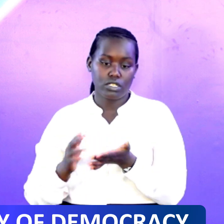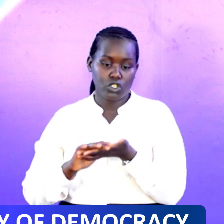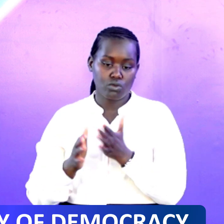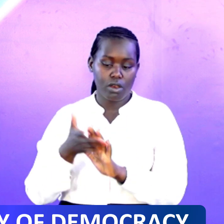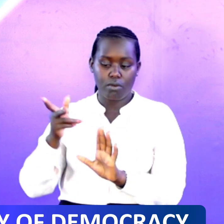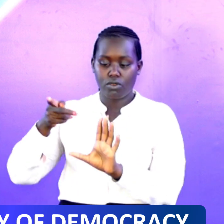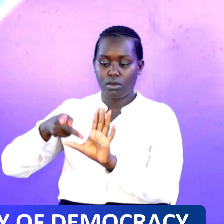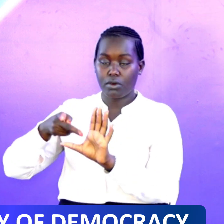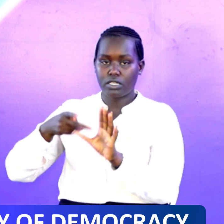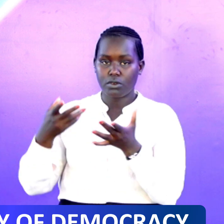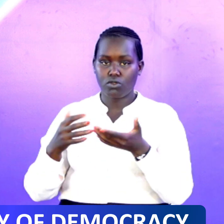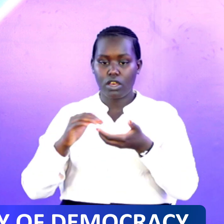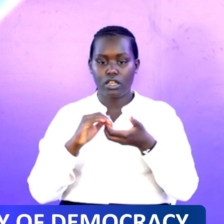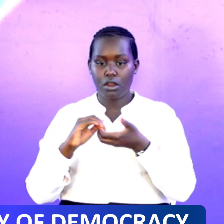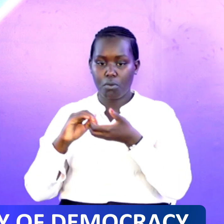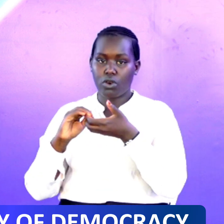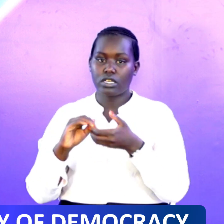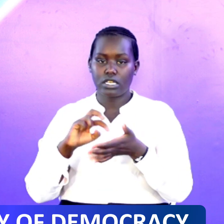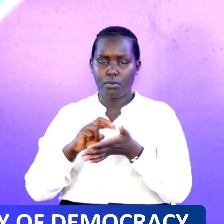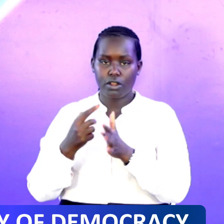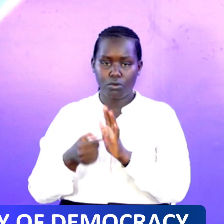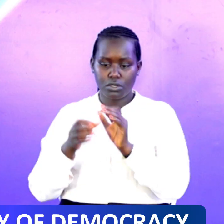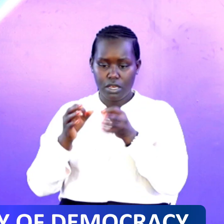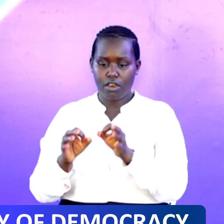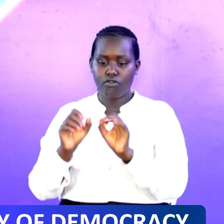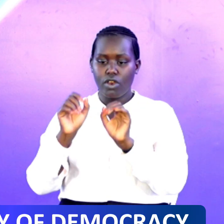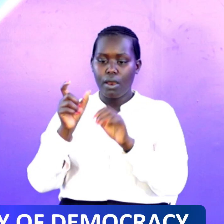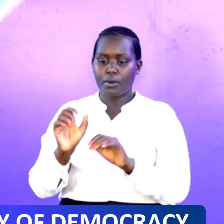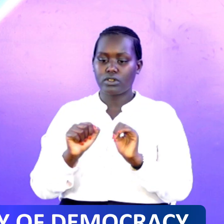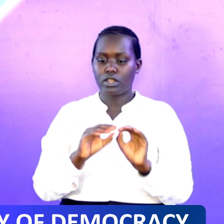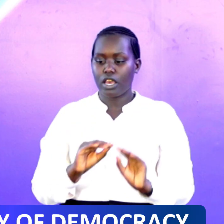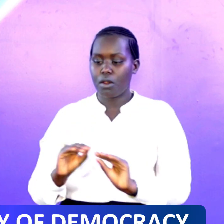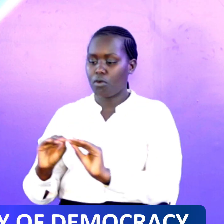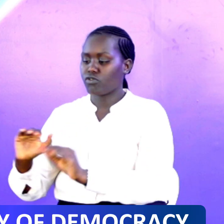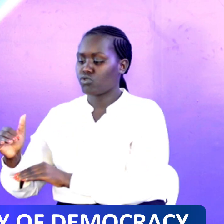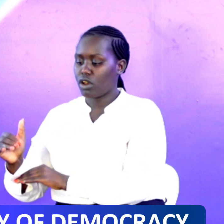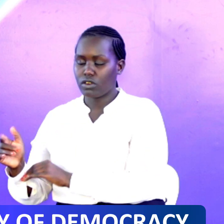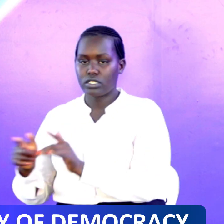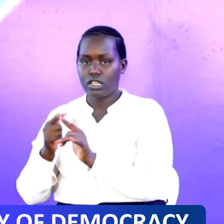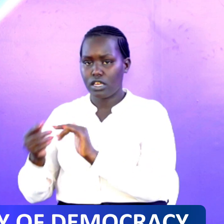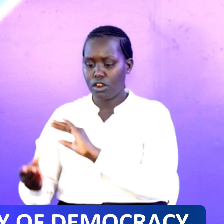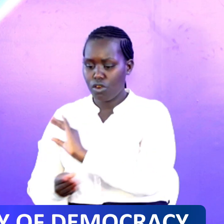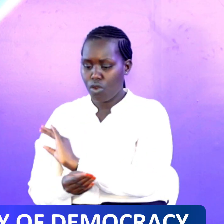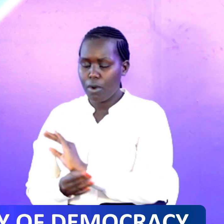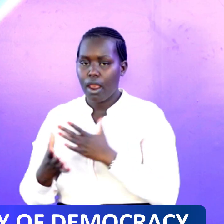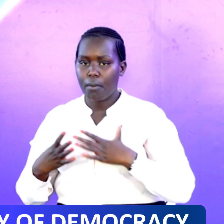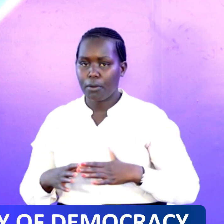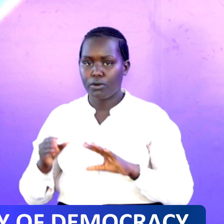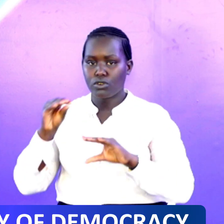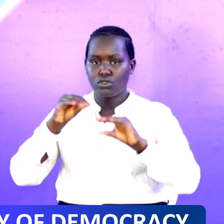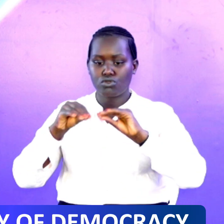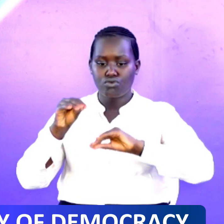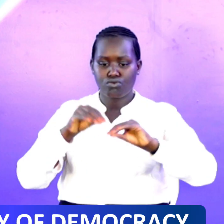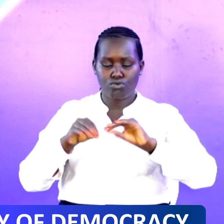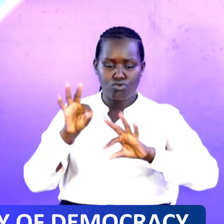participate in democracy. What do I mean? If someone can go to a county and bribe people to vote for him, that person is